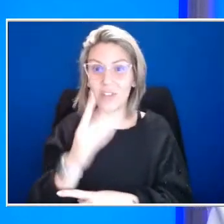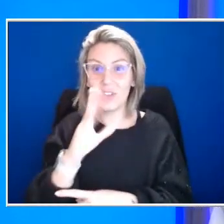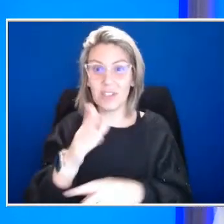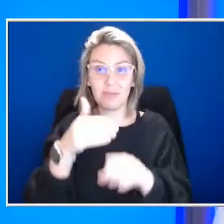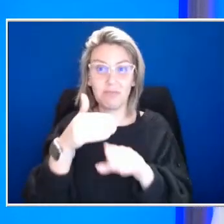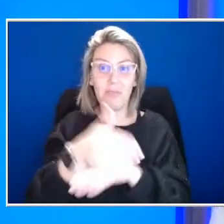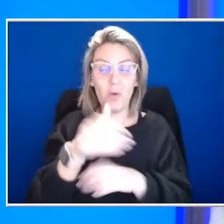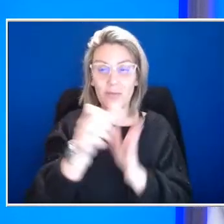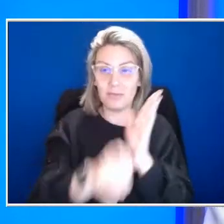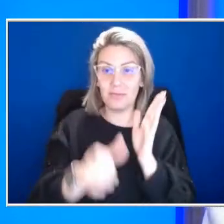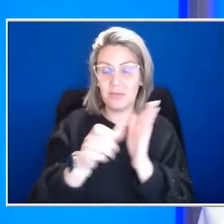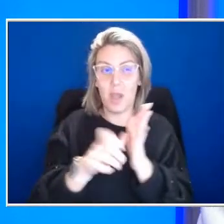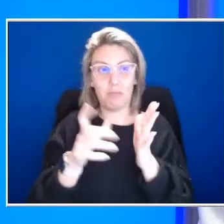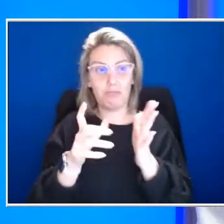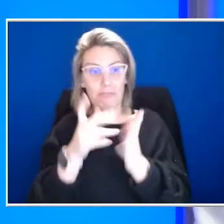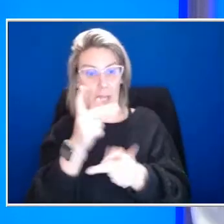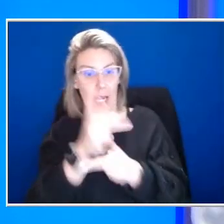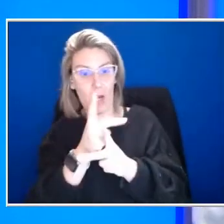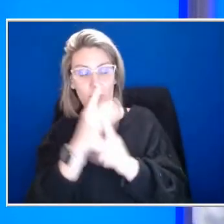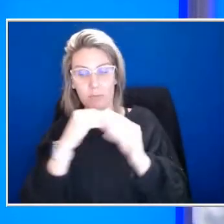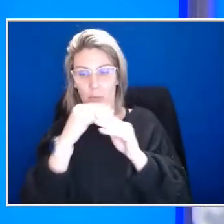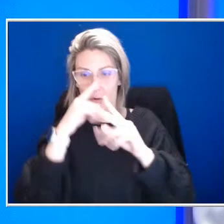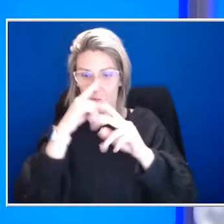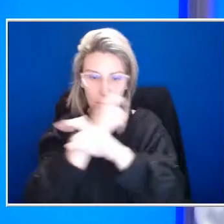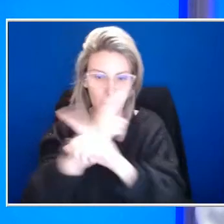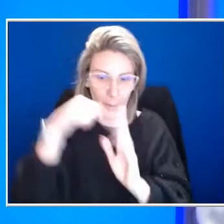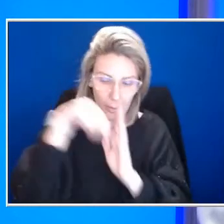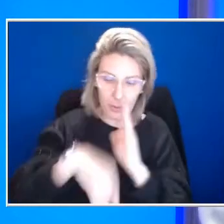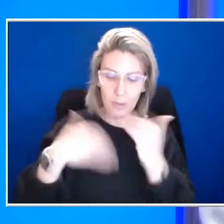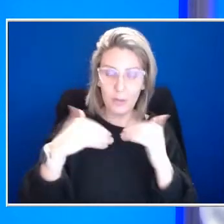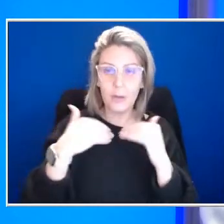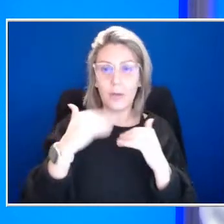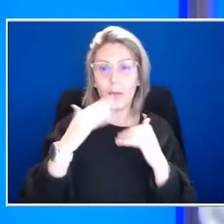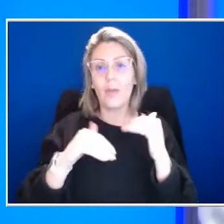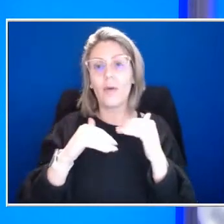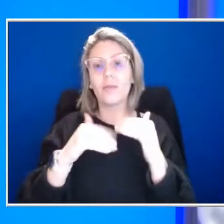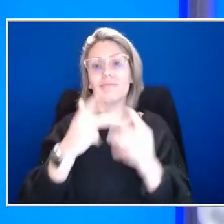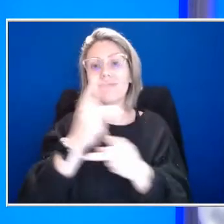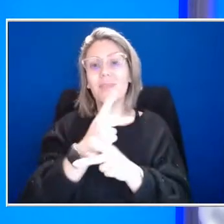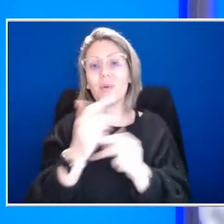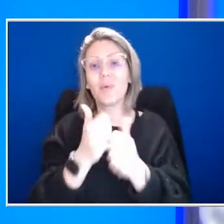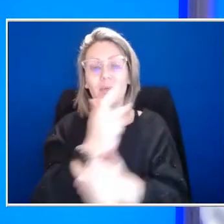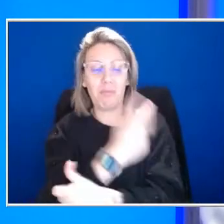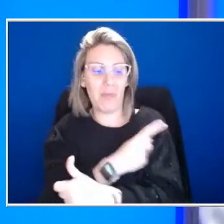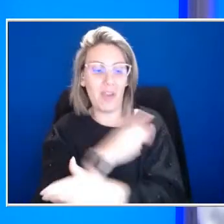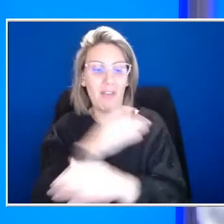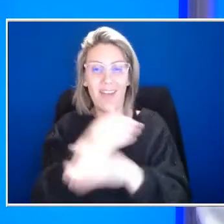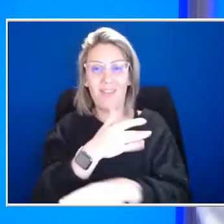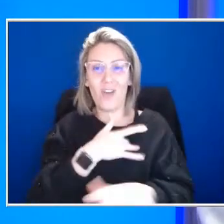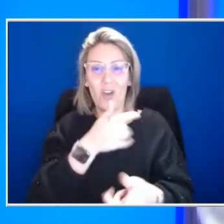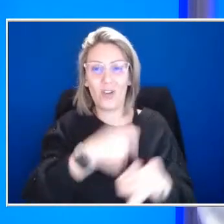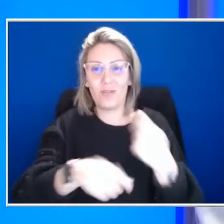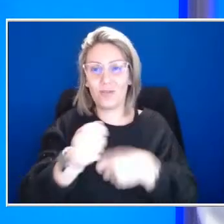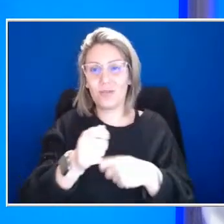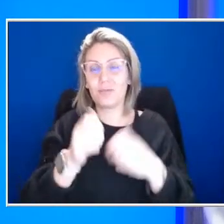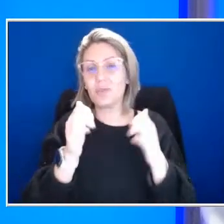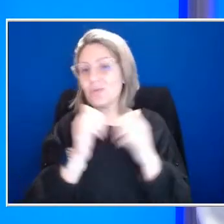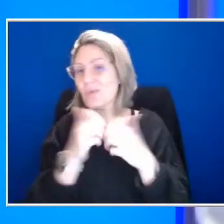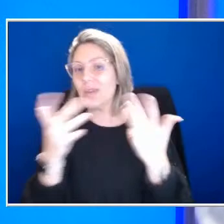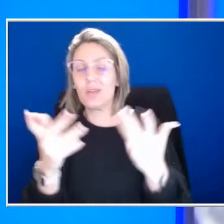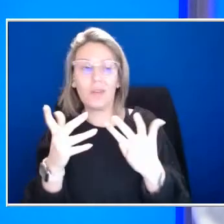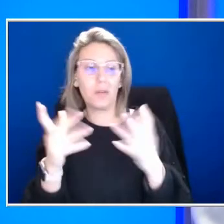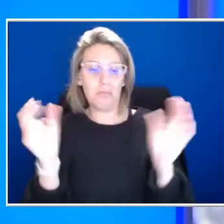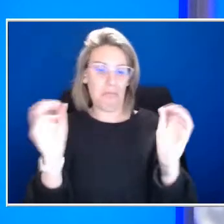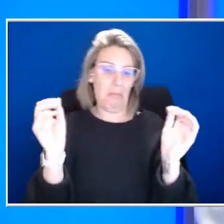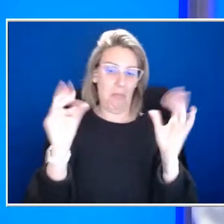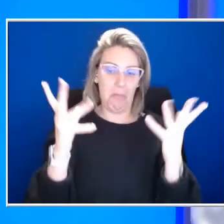complicated than care of patients that we usually have after heart transplant who have idiopathic, non-ischemic, or who